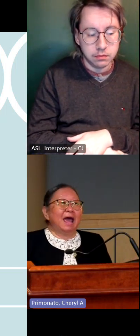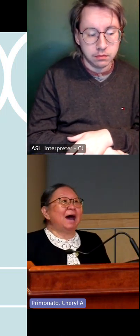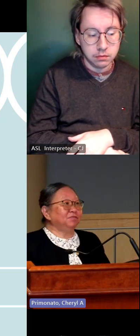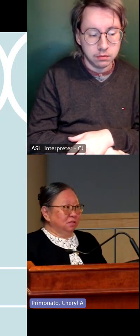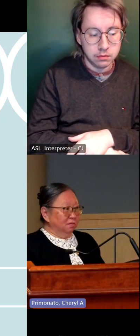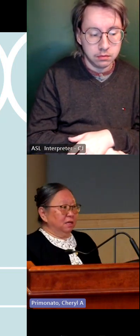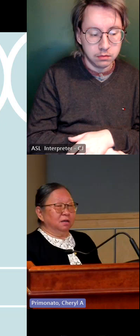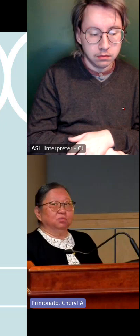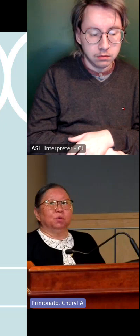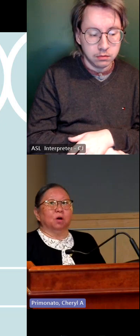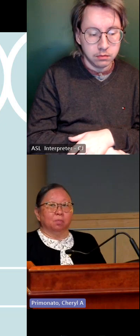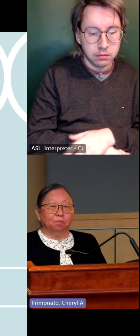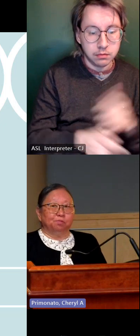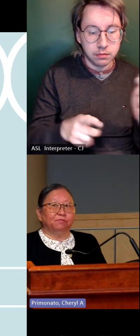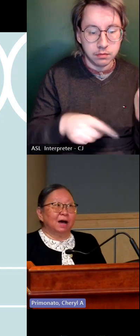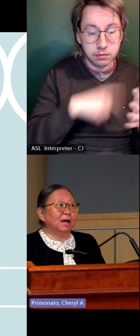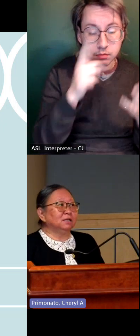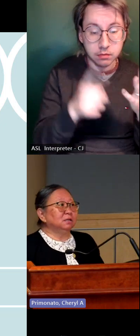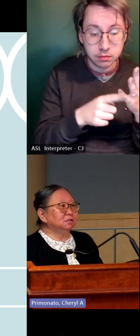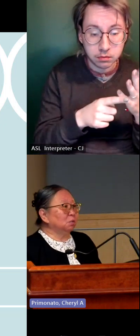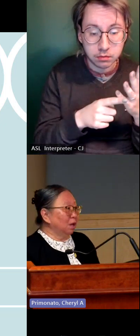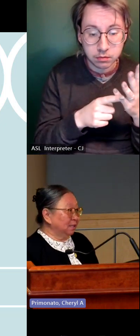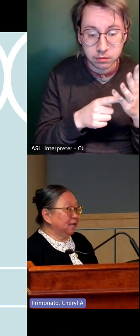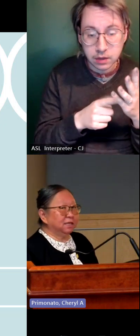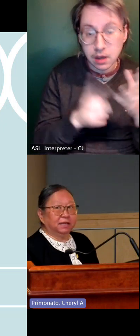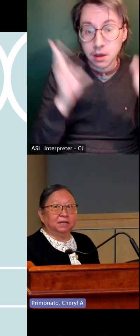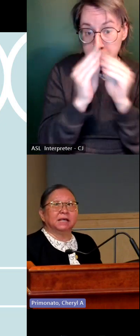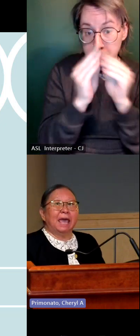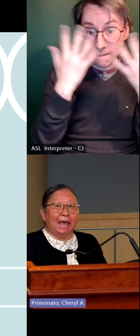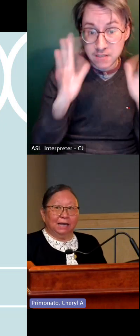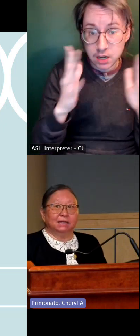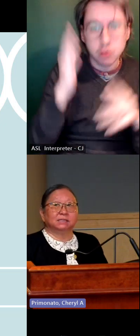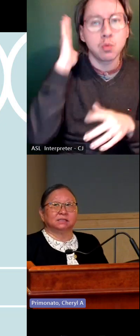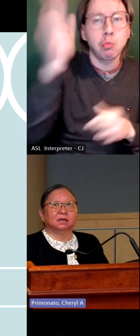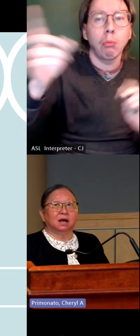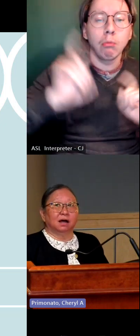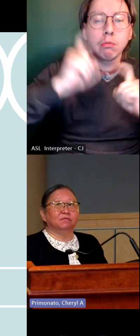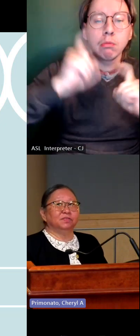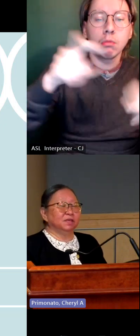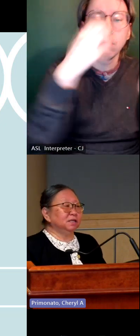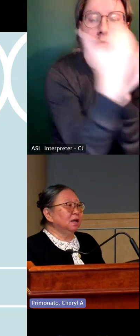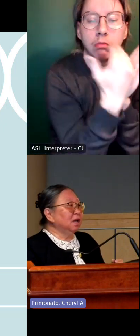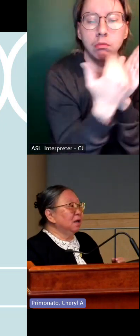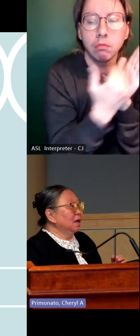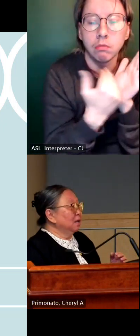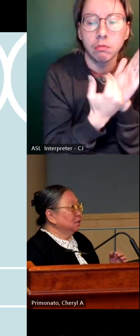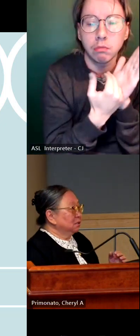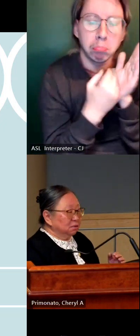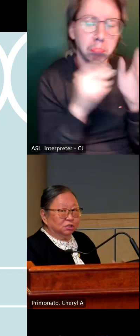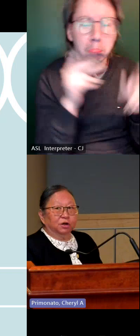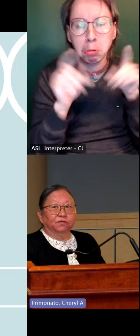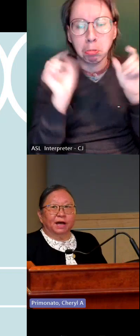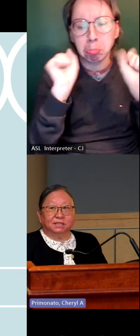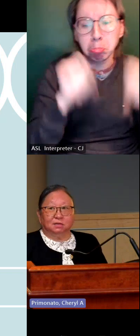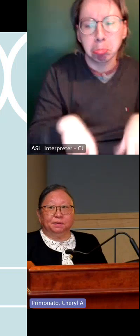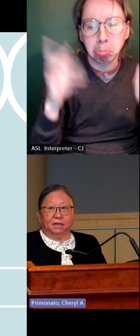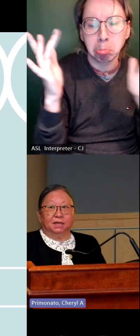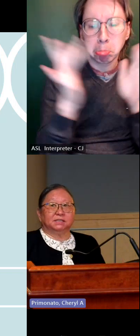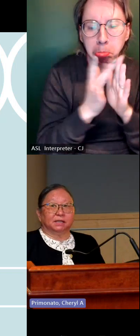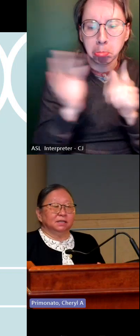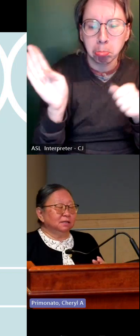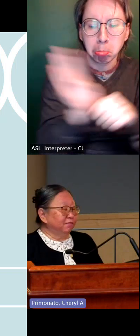And then after the meeting, we will provide to all attendees a list of the